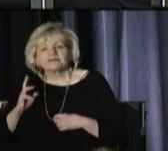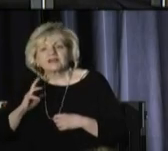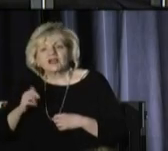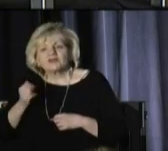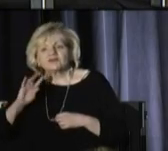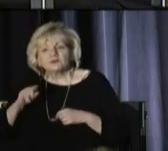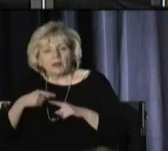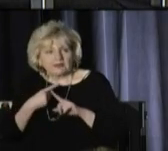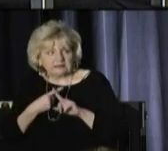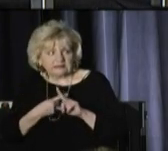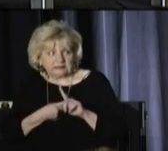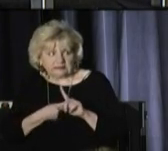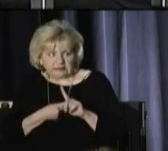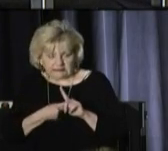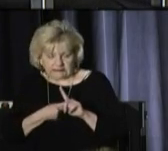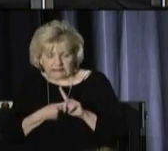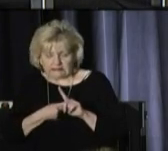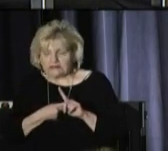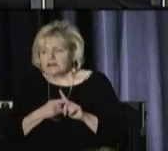months,